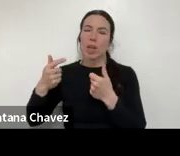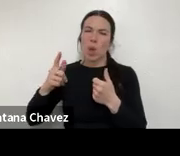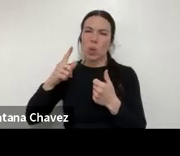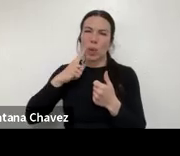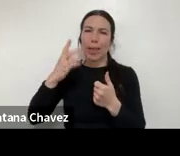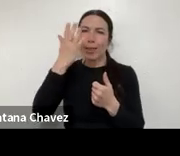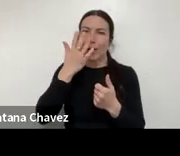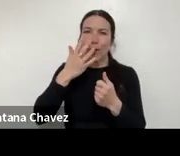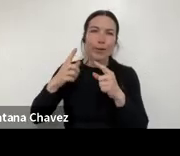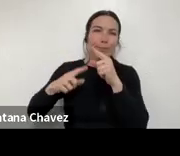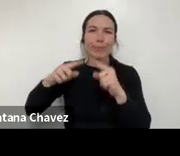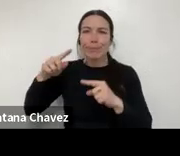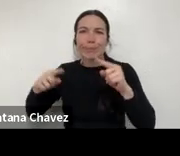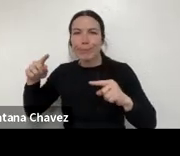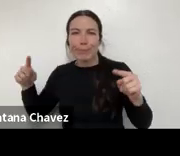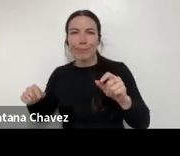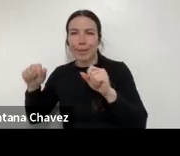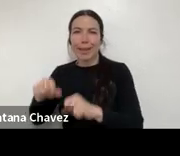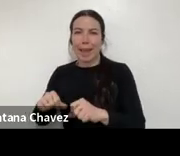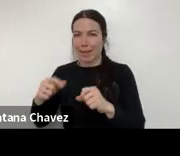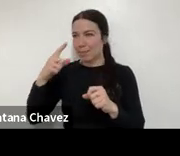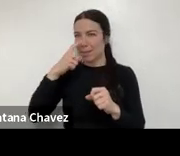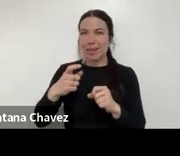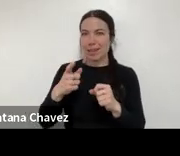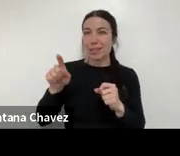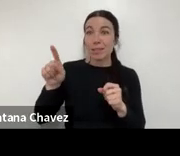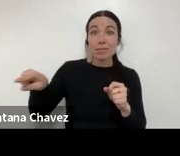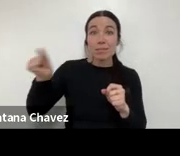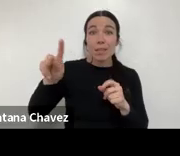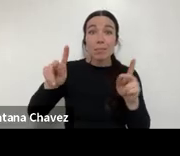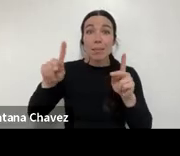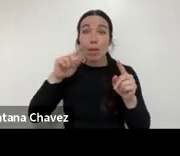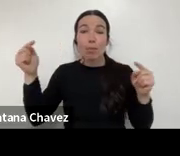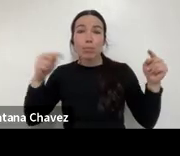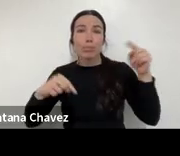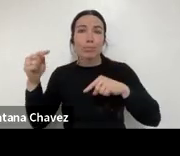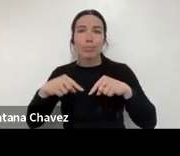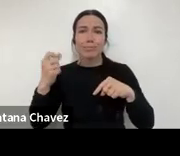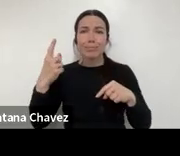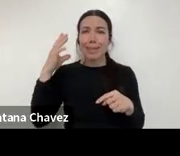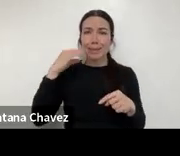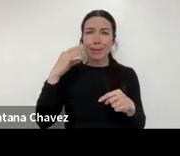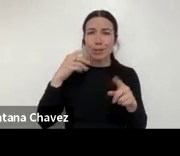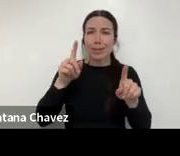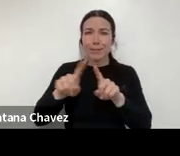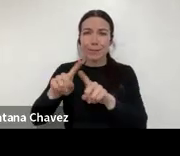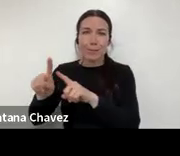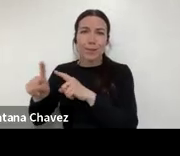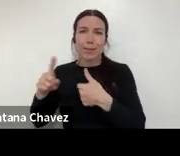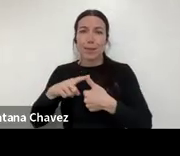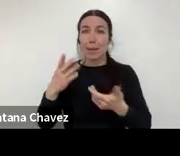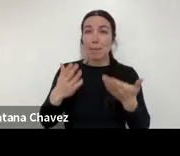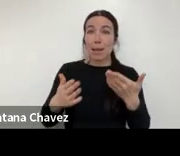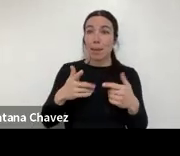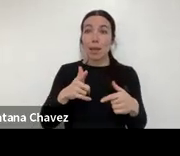come from different areas. You might come from interpreting studies, you might come from